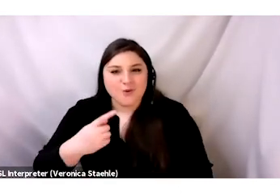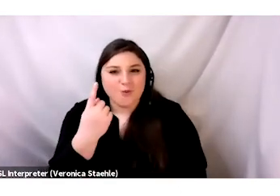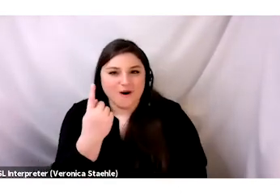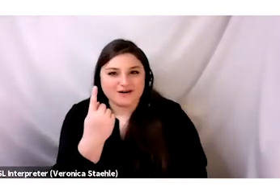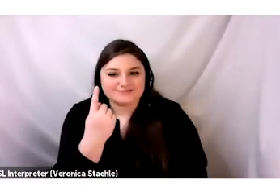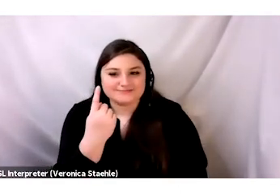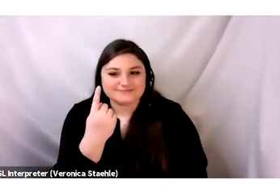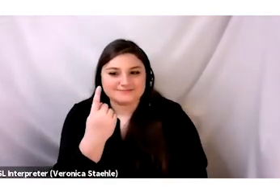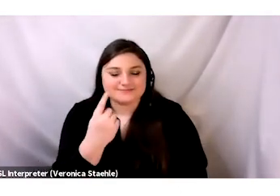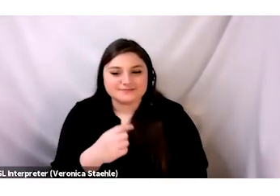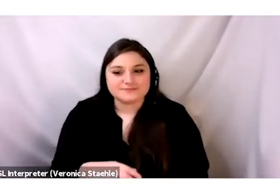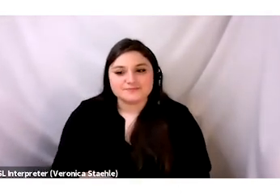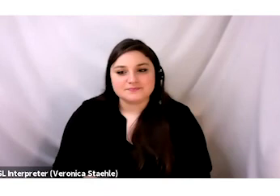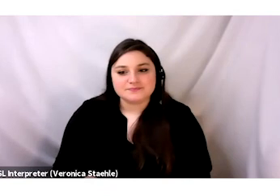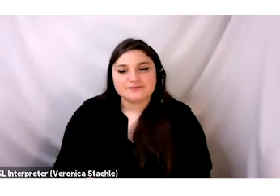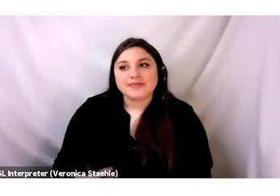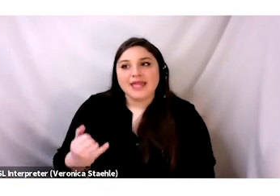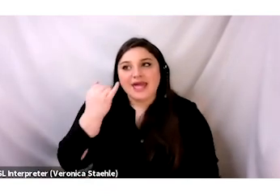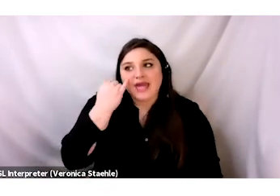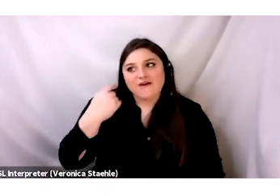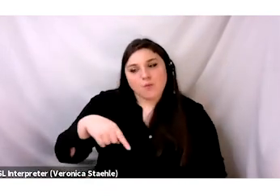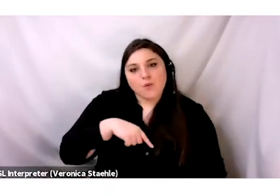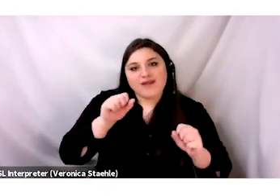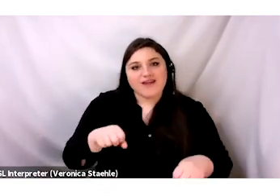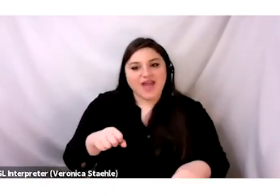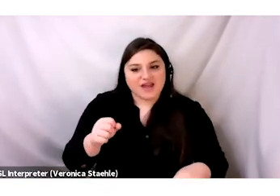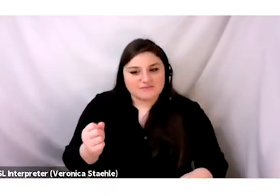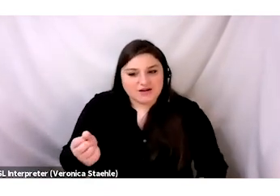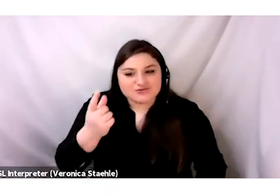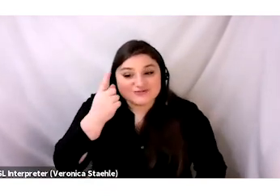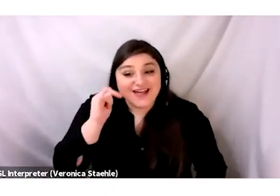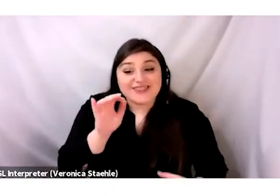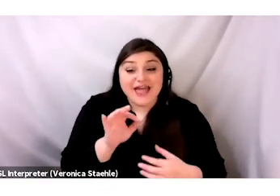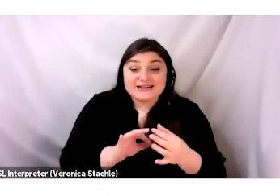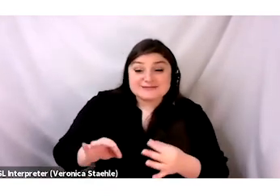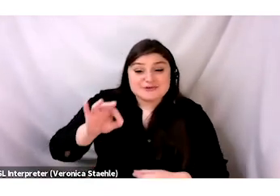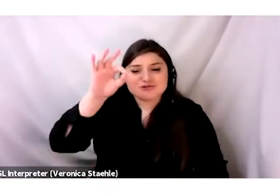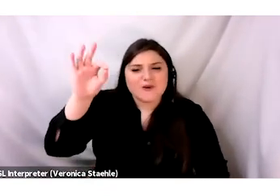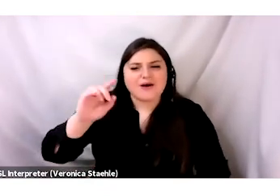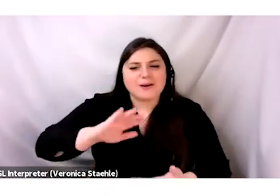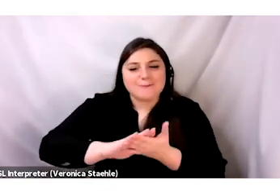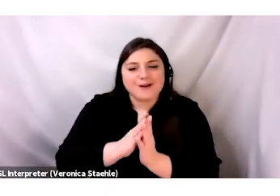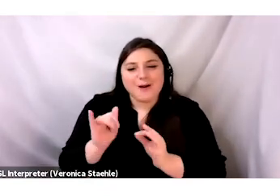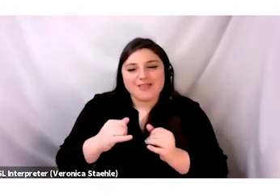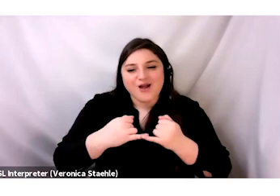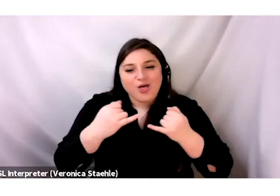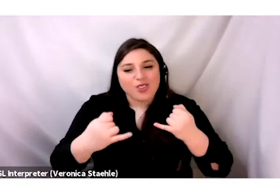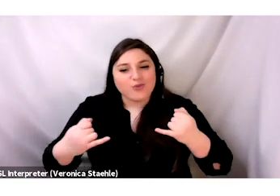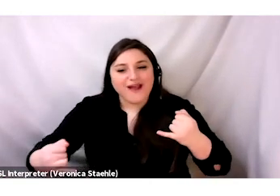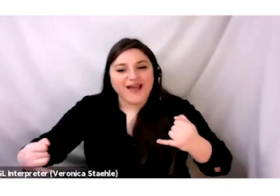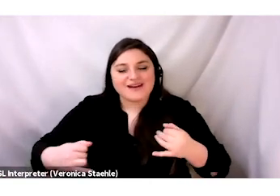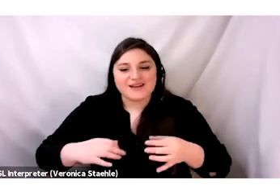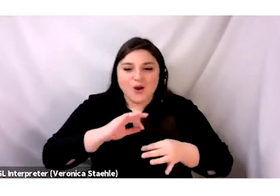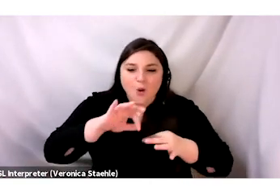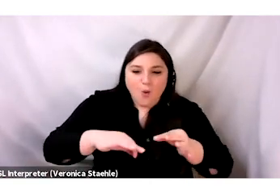all linked. It's all one. If we understand that there is one sort of spiritual thread,